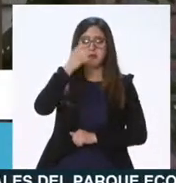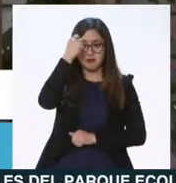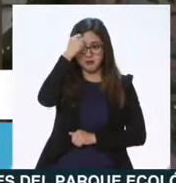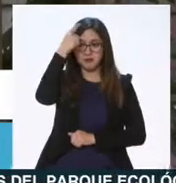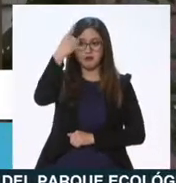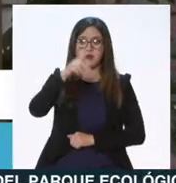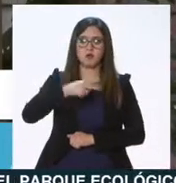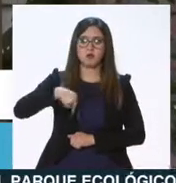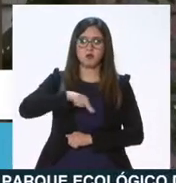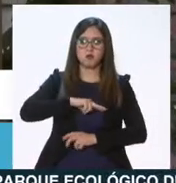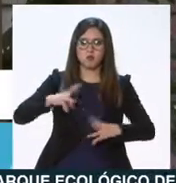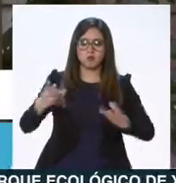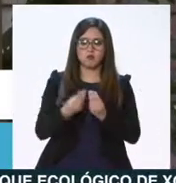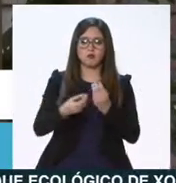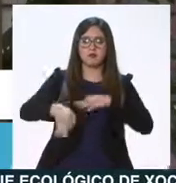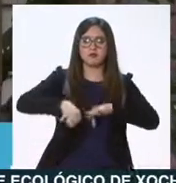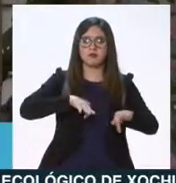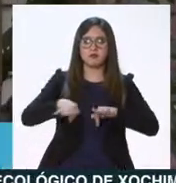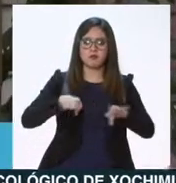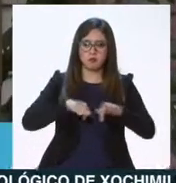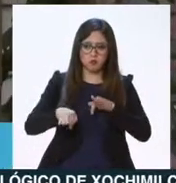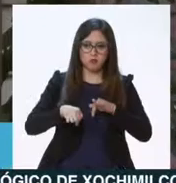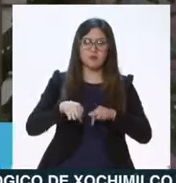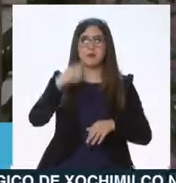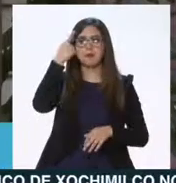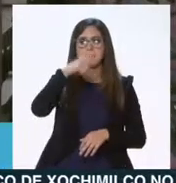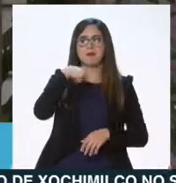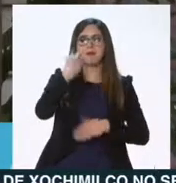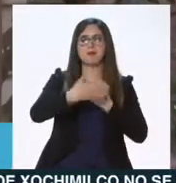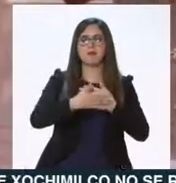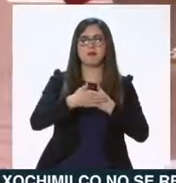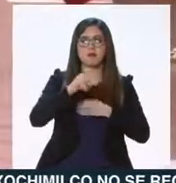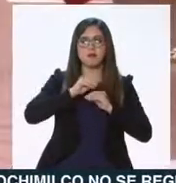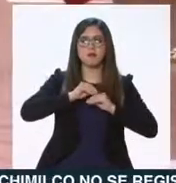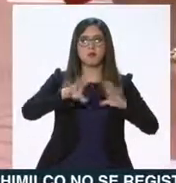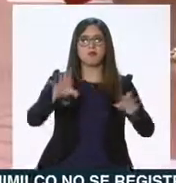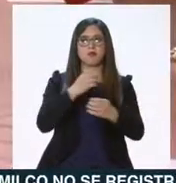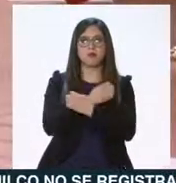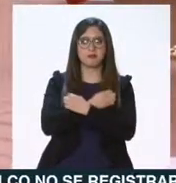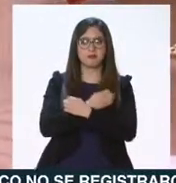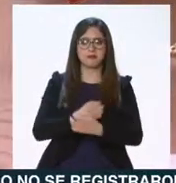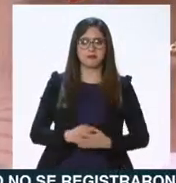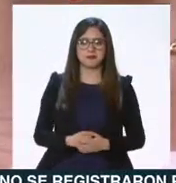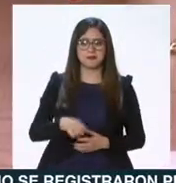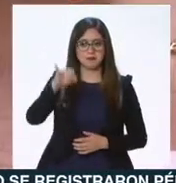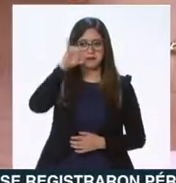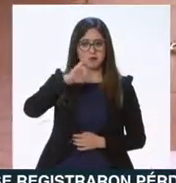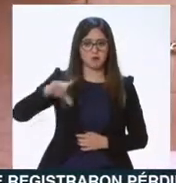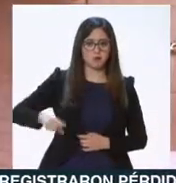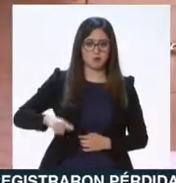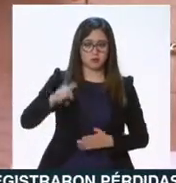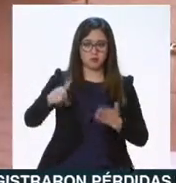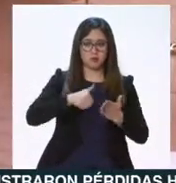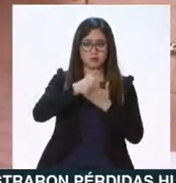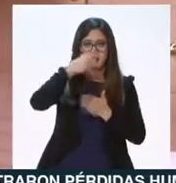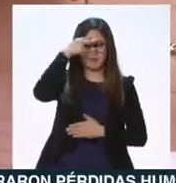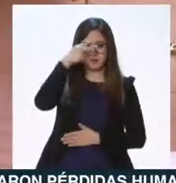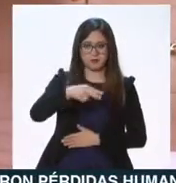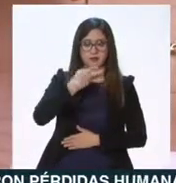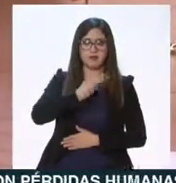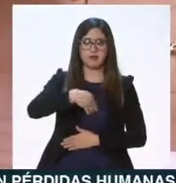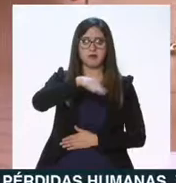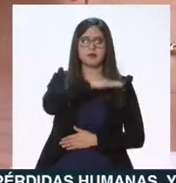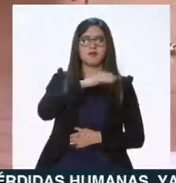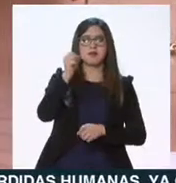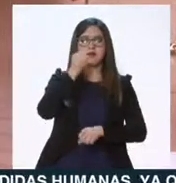thing that we can continue working together also in this educational system. La jefa de gobierno de la Ciudad de México, Claudia Sheinbaum,